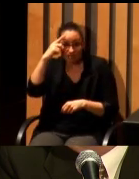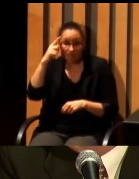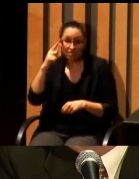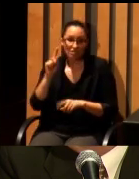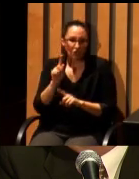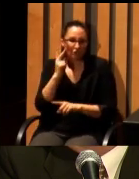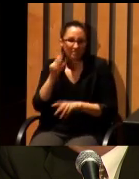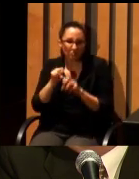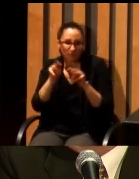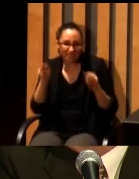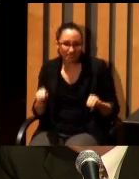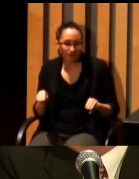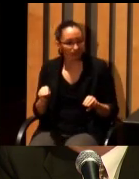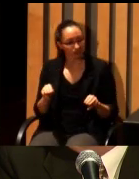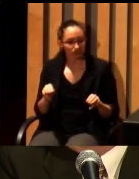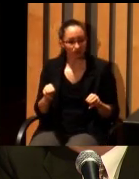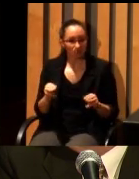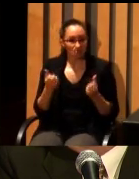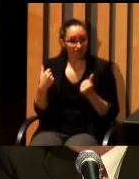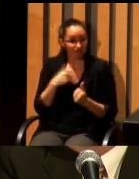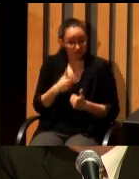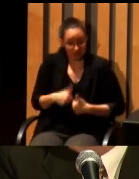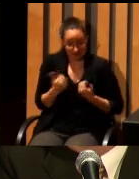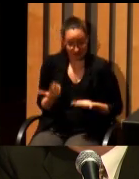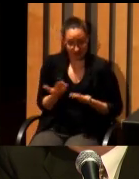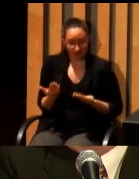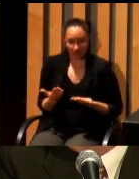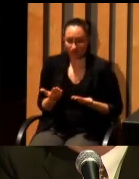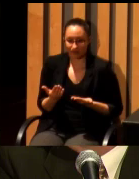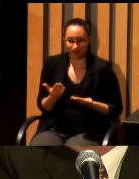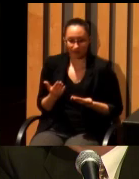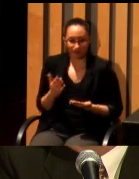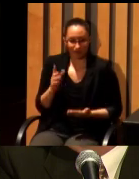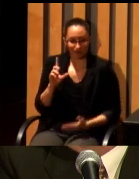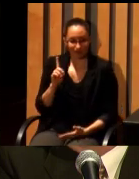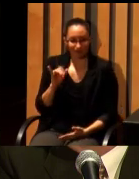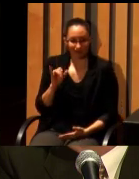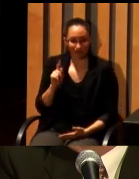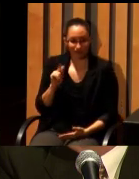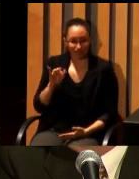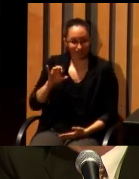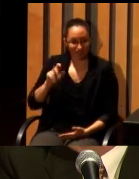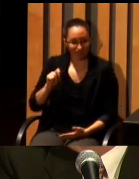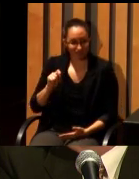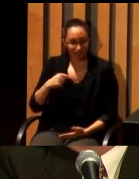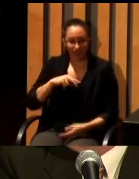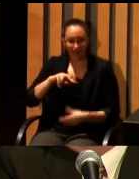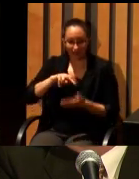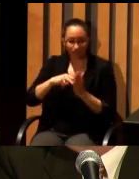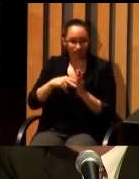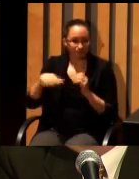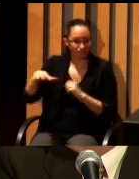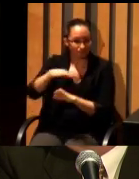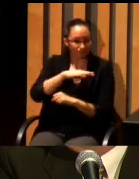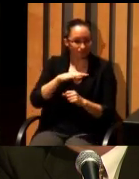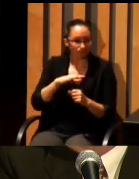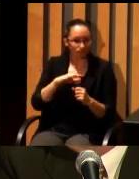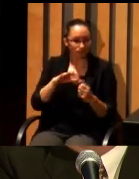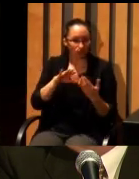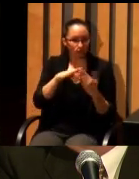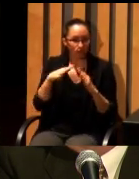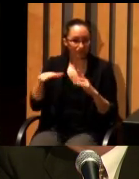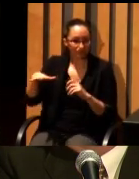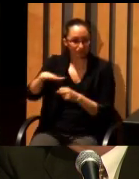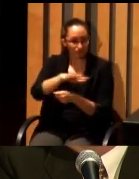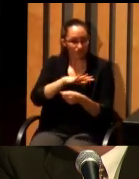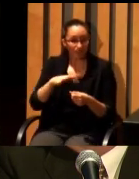tourists to visit. But for many of us, the district, and in saying the district, I mean the surrounding communities as well, the district is